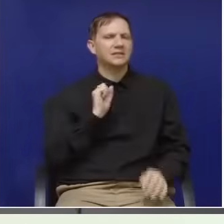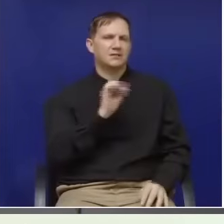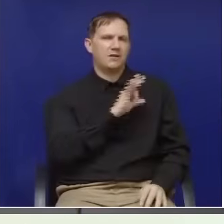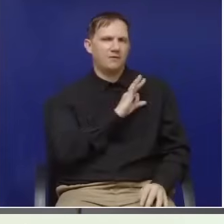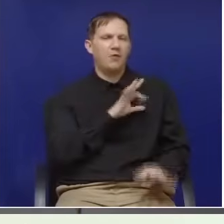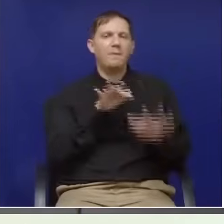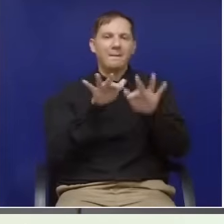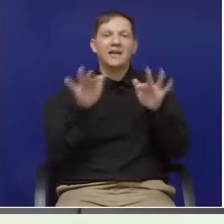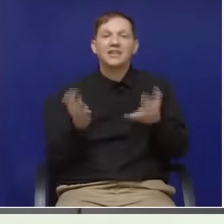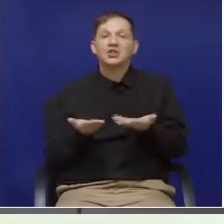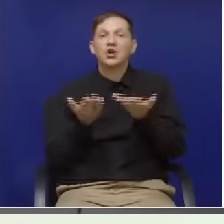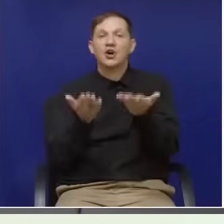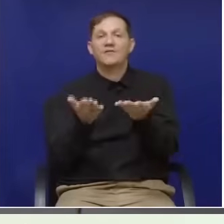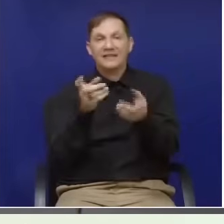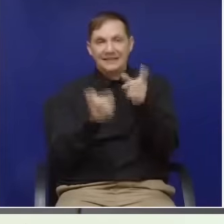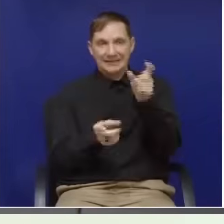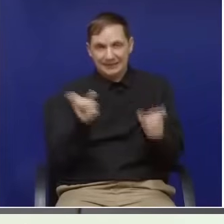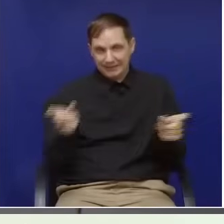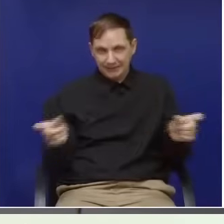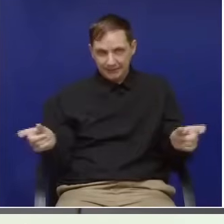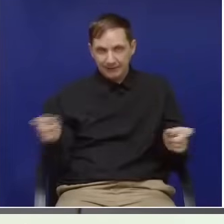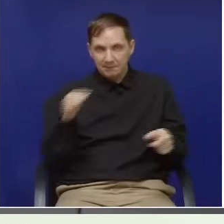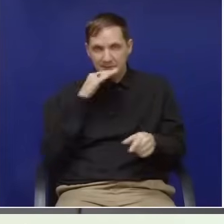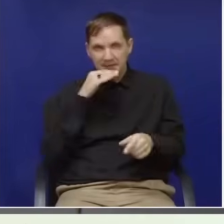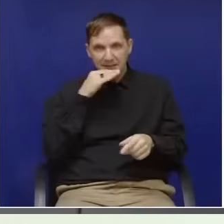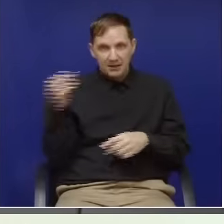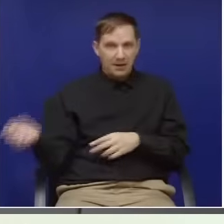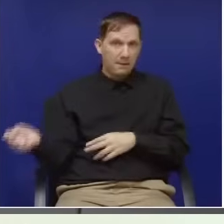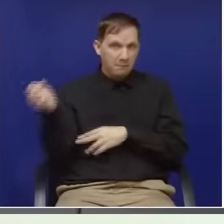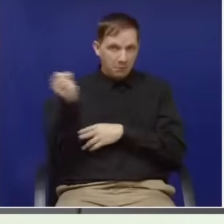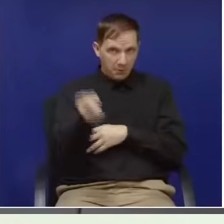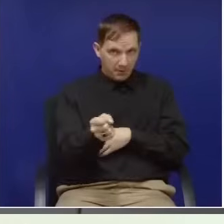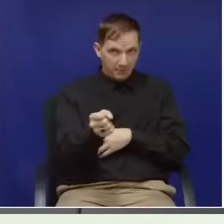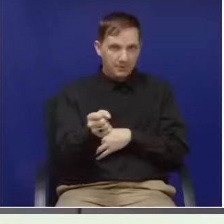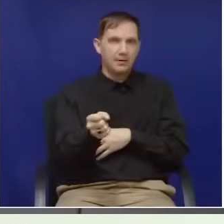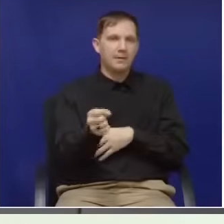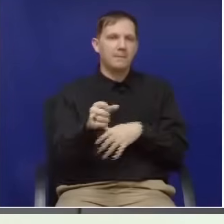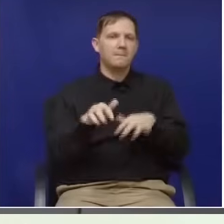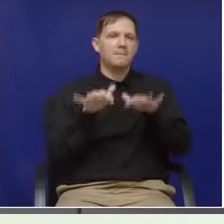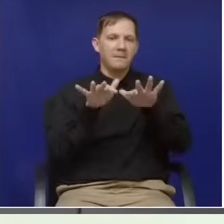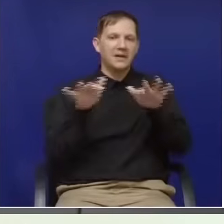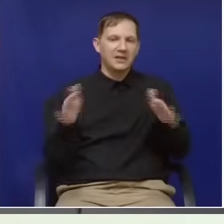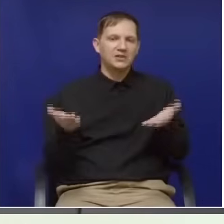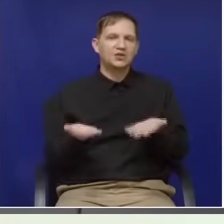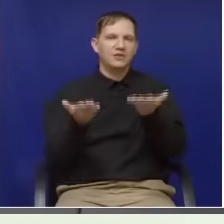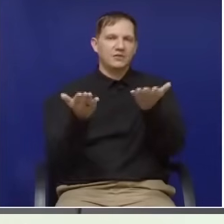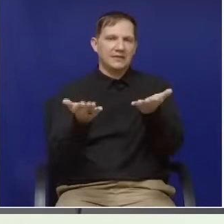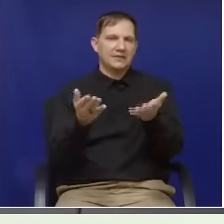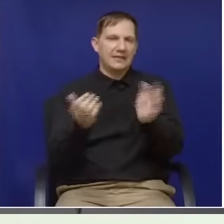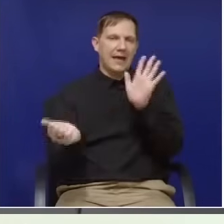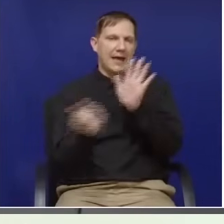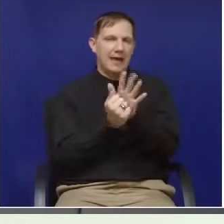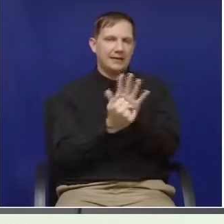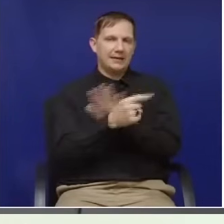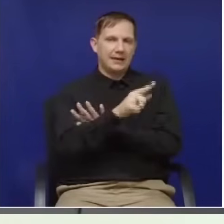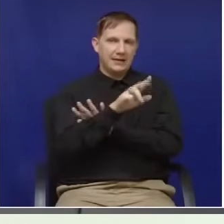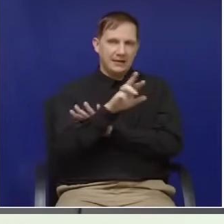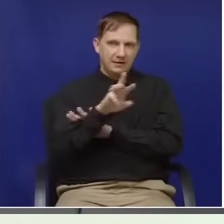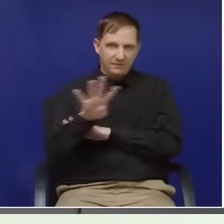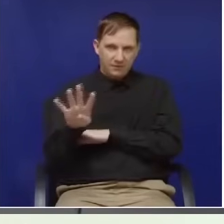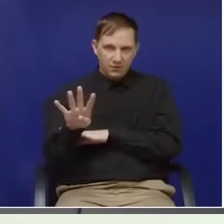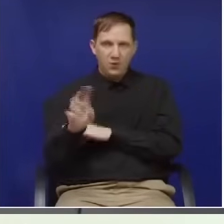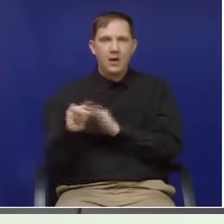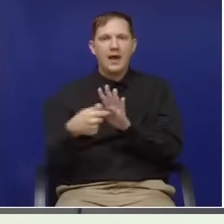Constitutional Development, are appointed in terms of Public Service Act 1994 as amended and Public Service